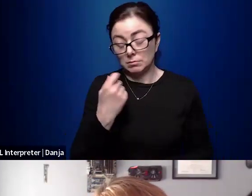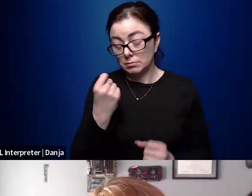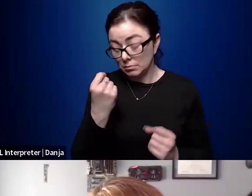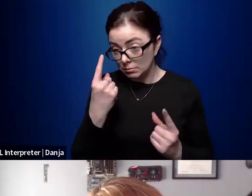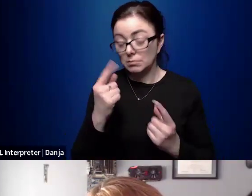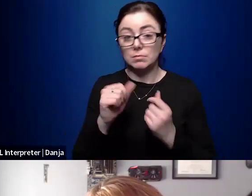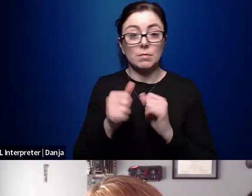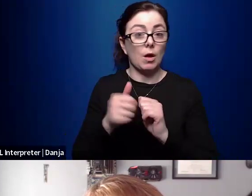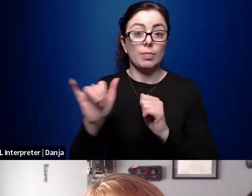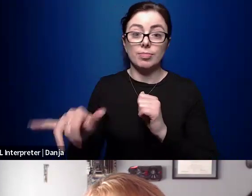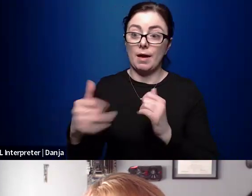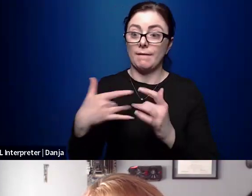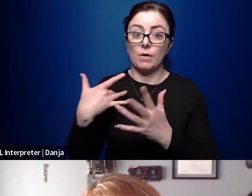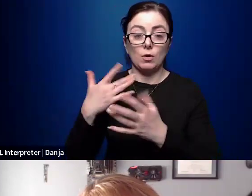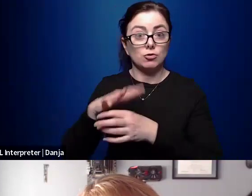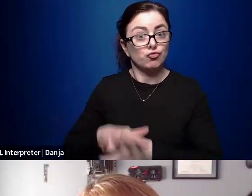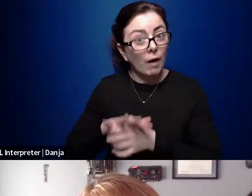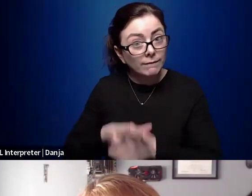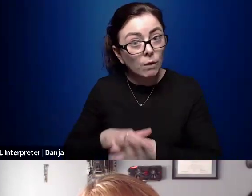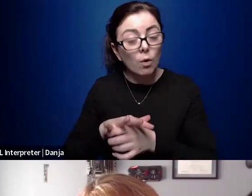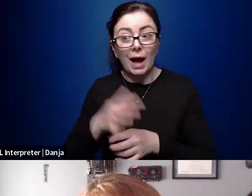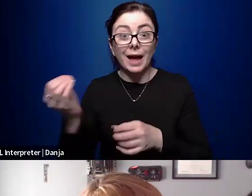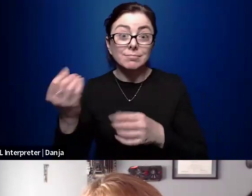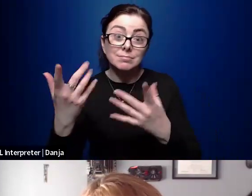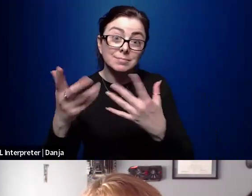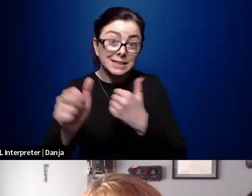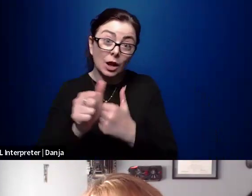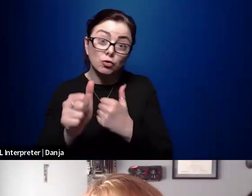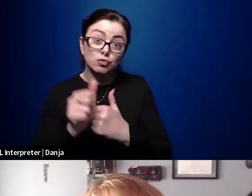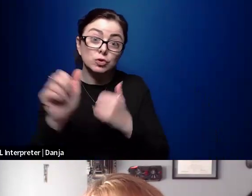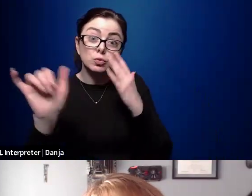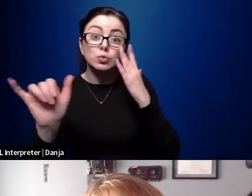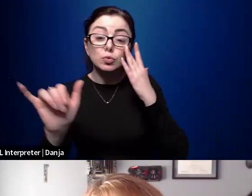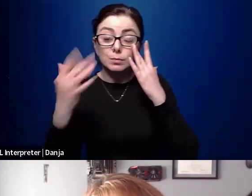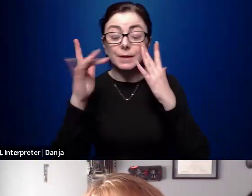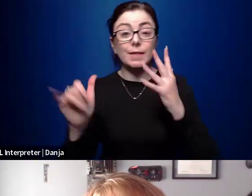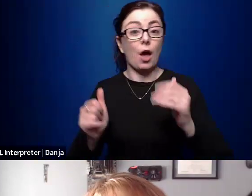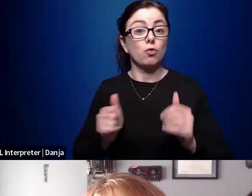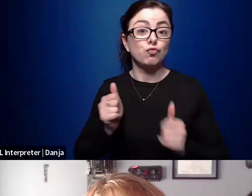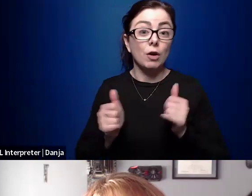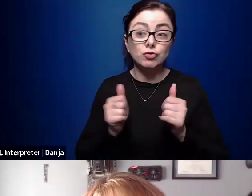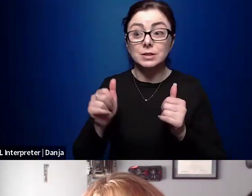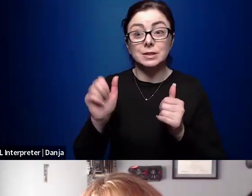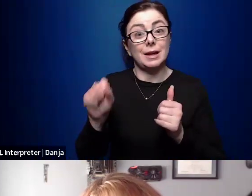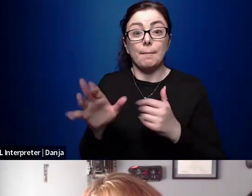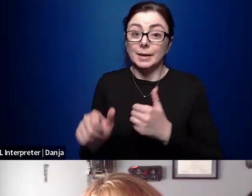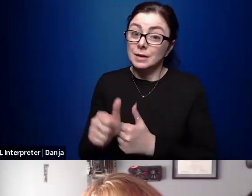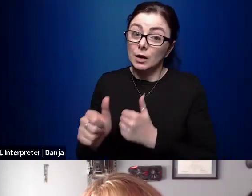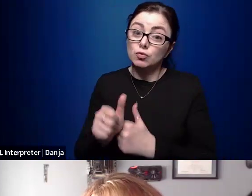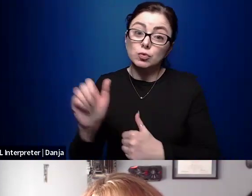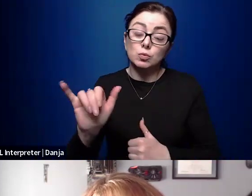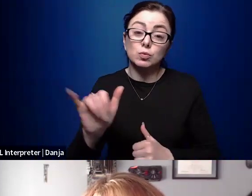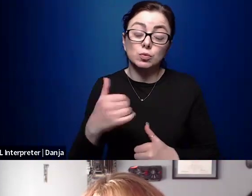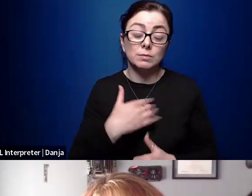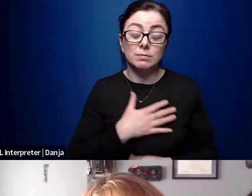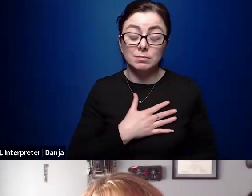stressful and also danger at times too of the aggression. And so I'm really